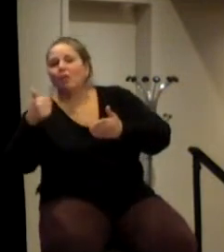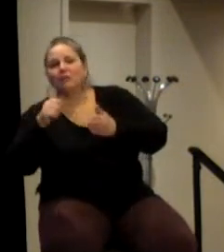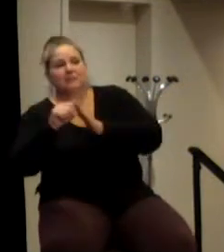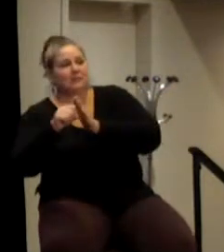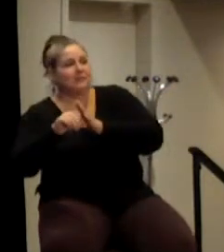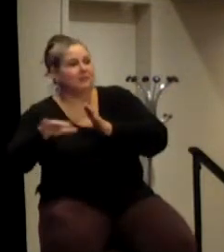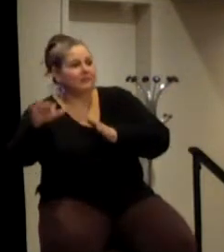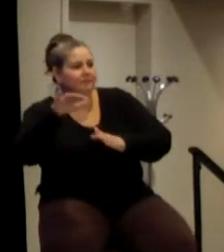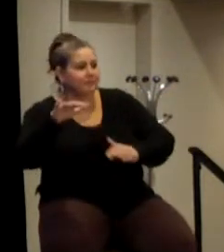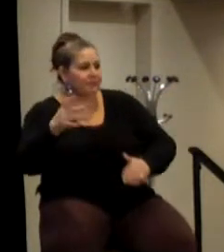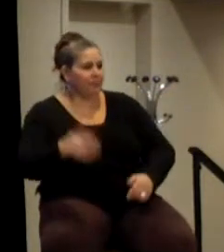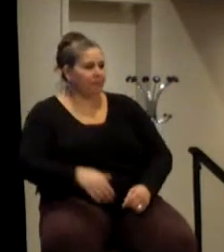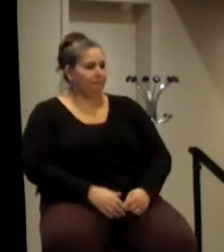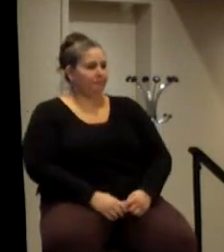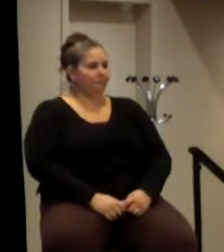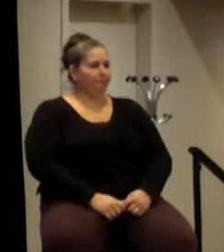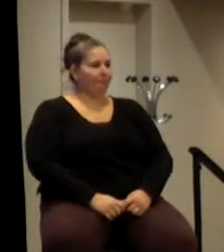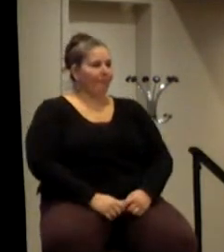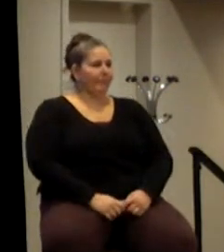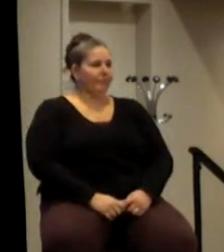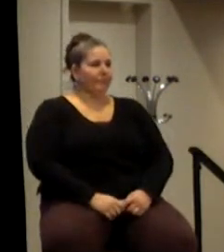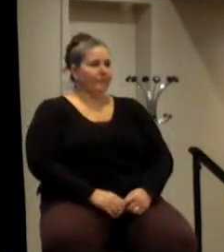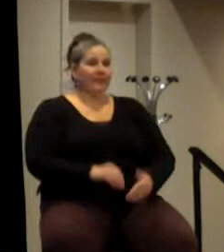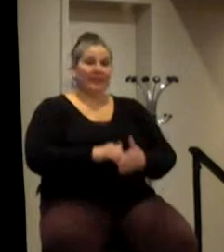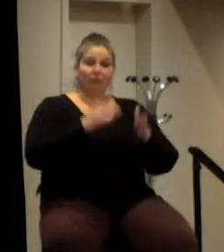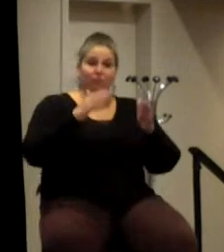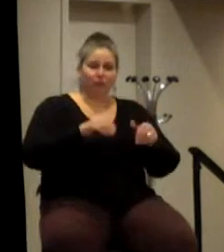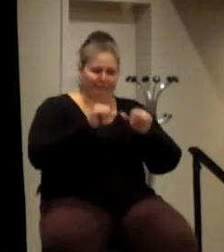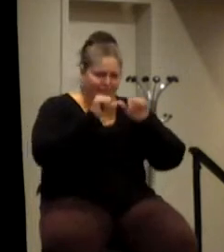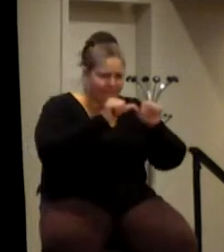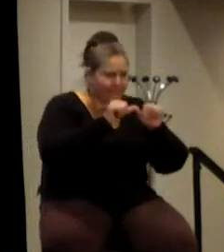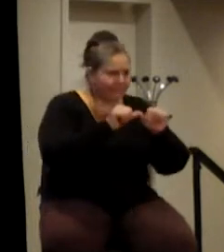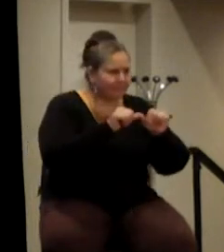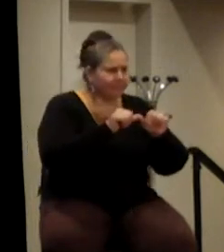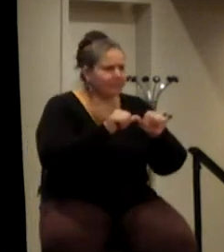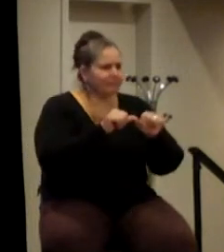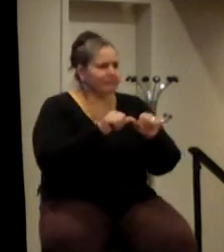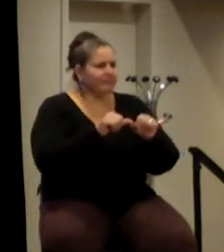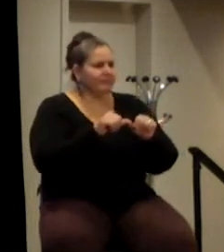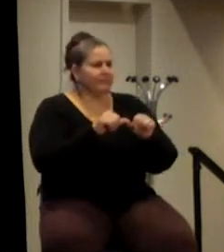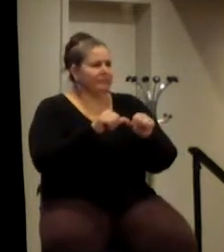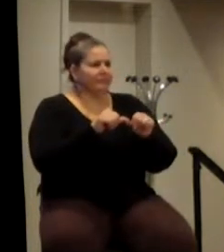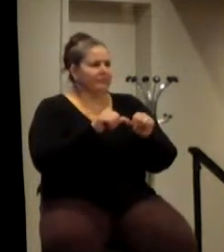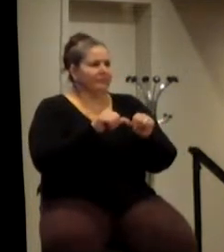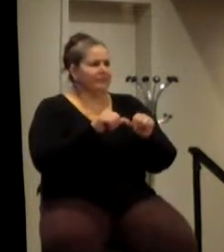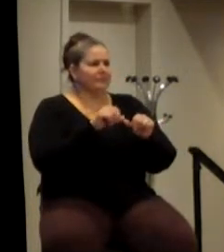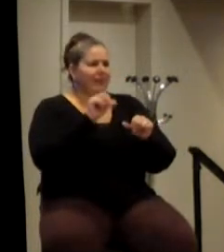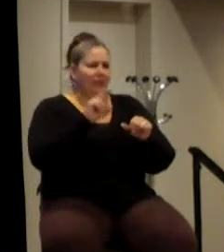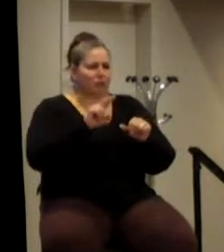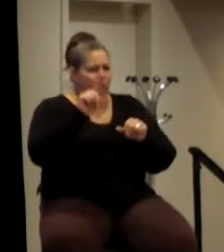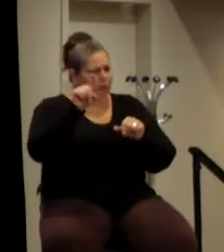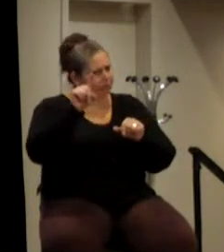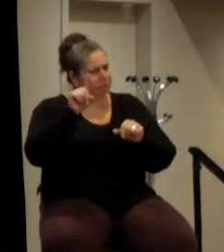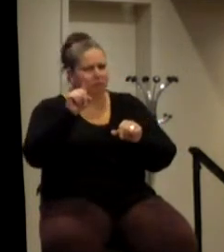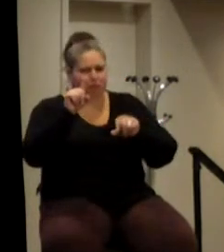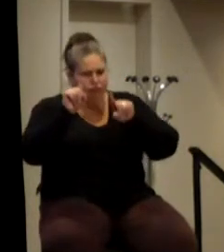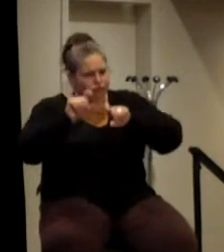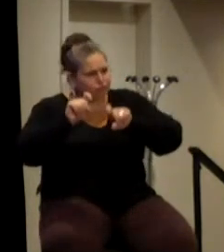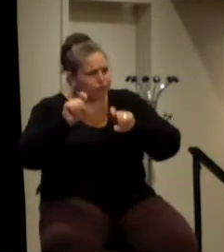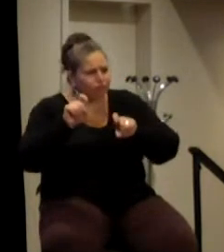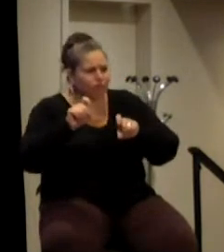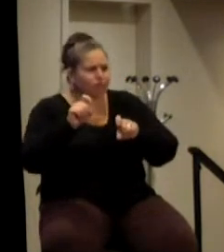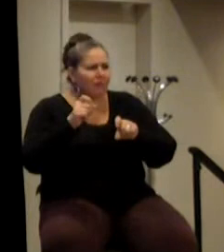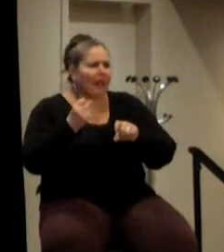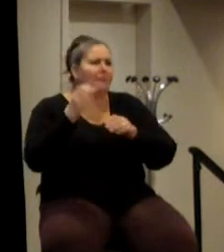I'm sympathetic, because I think if you do look at their positivity rate, with all the testing they're doing and the number of cases, they're under 1%. There's